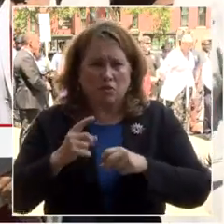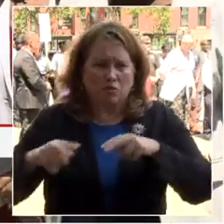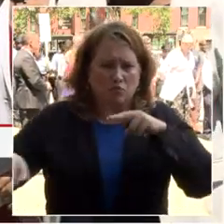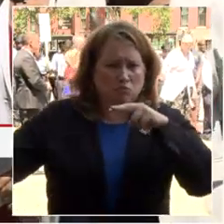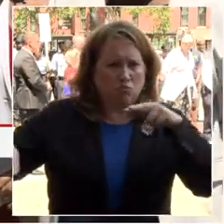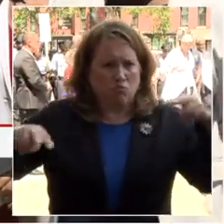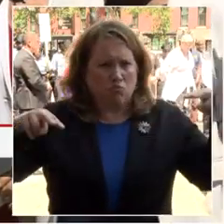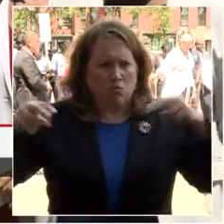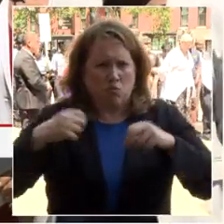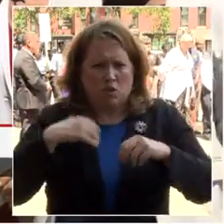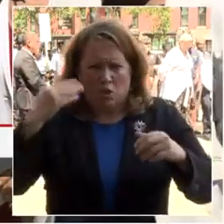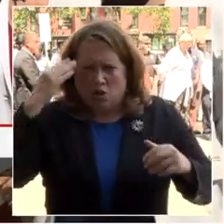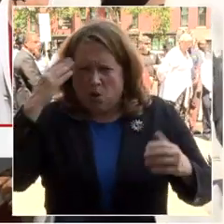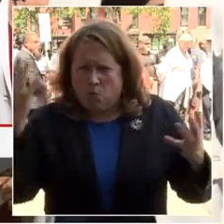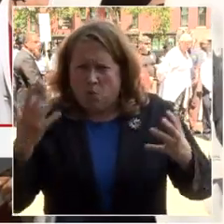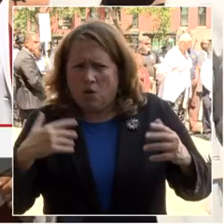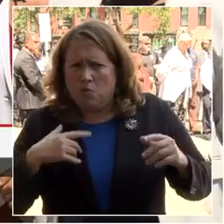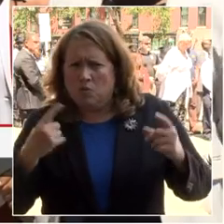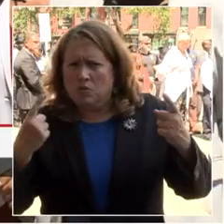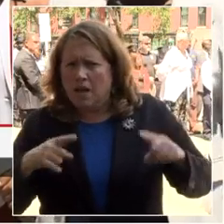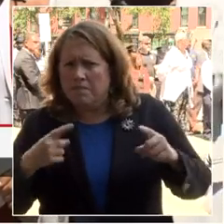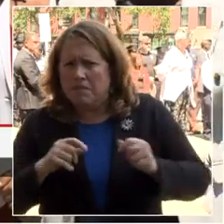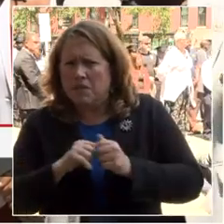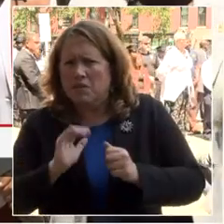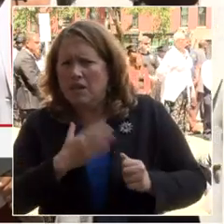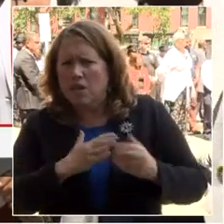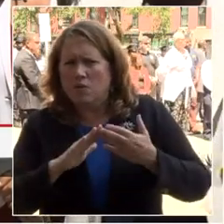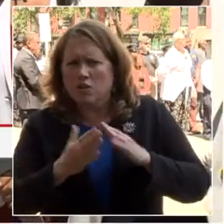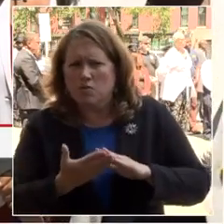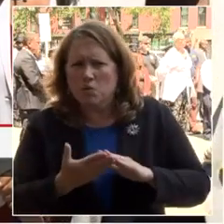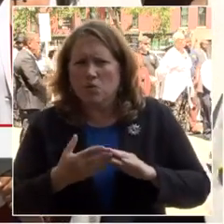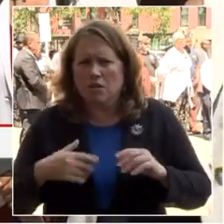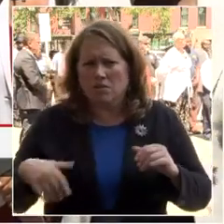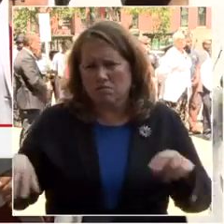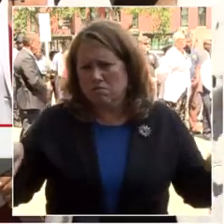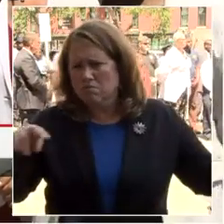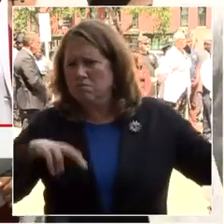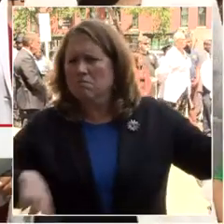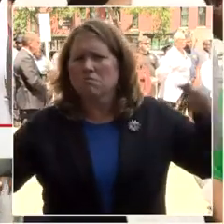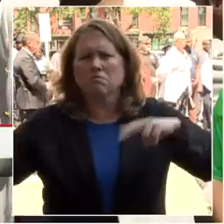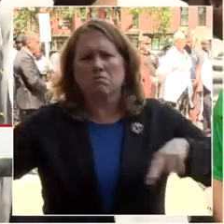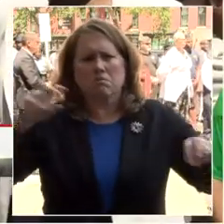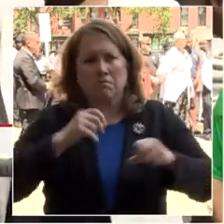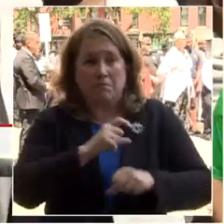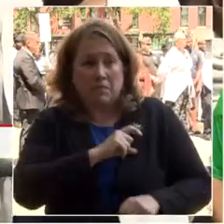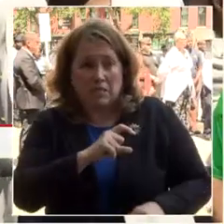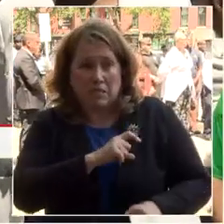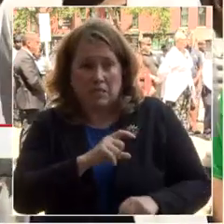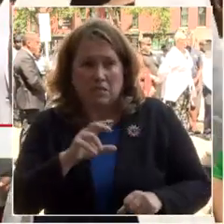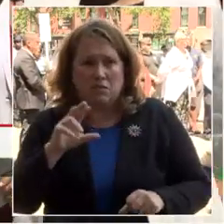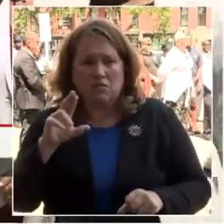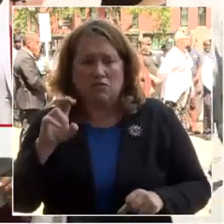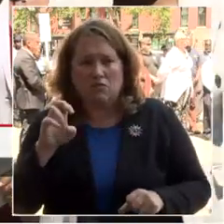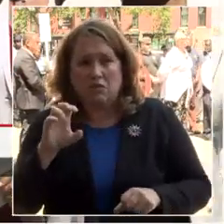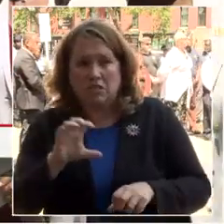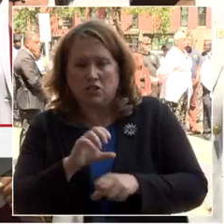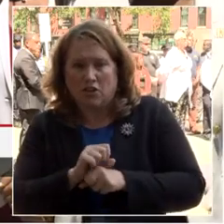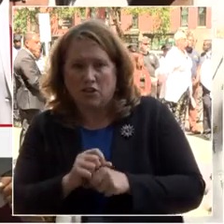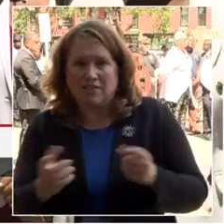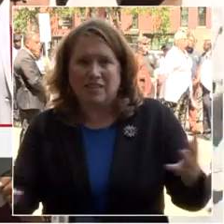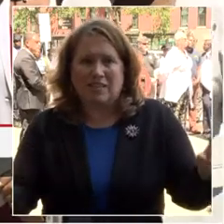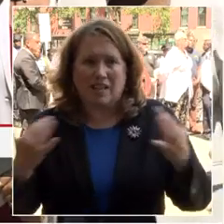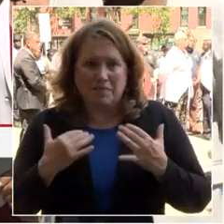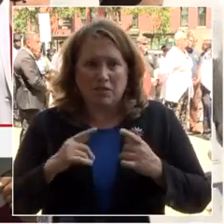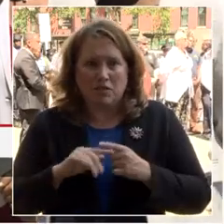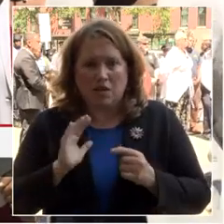engaging, really, community members. We have community members that are active police reserves who come to the police department and go out on the